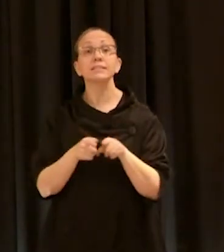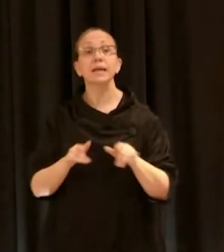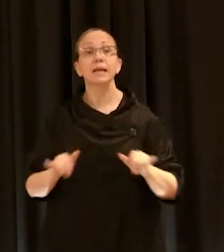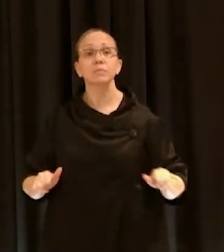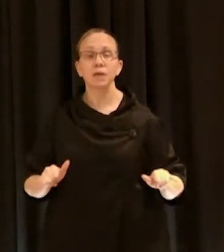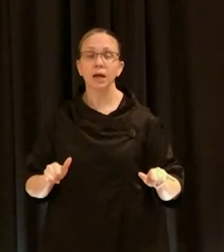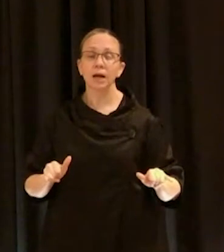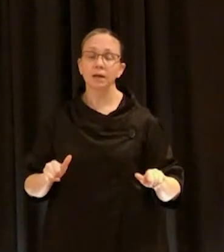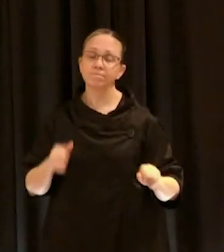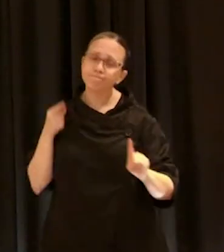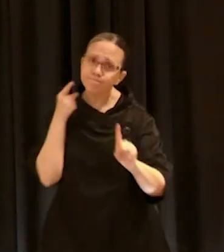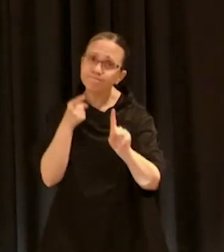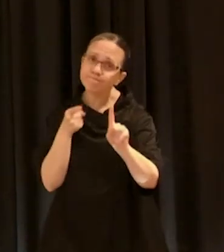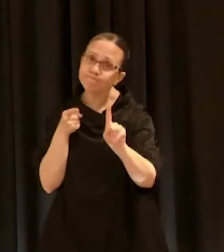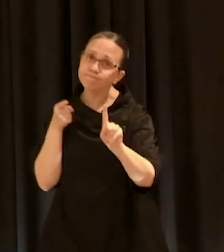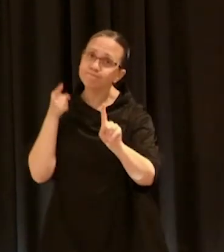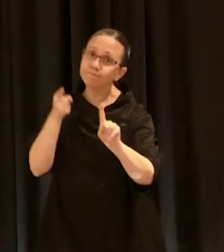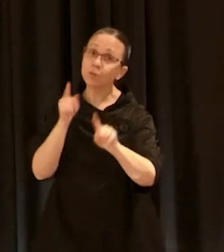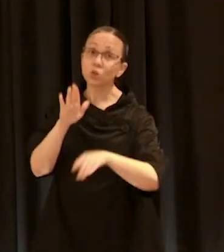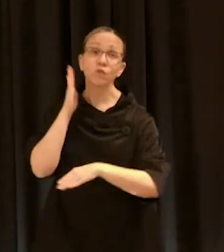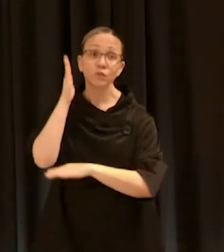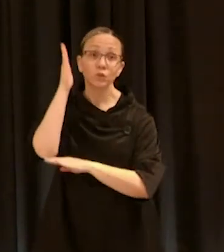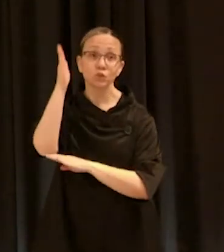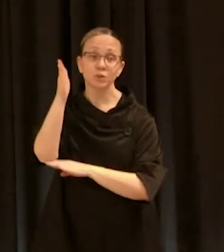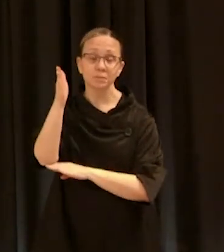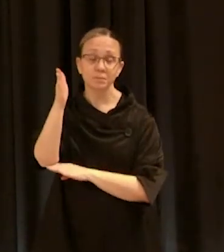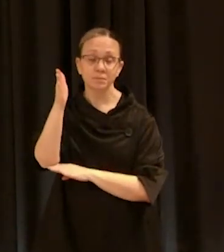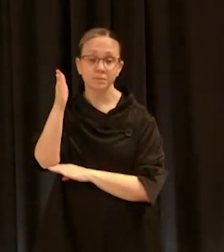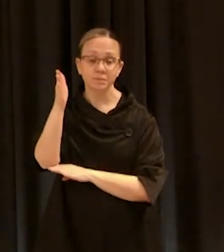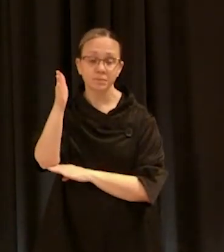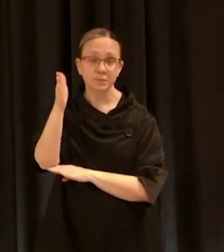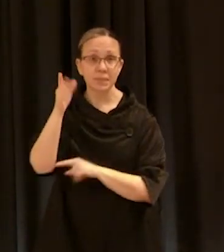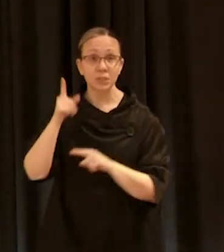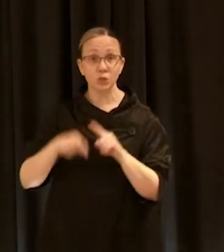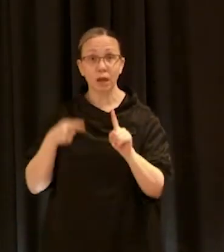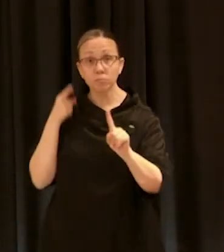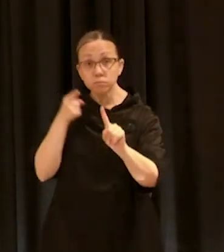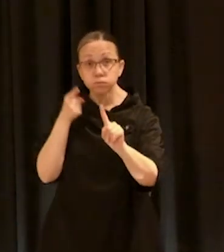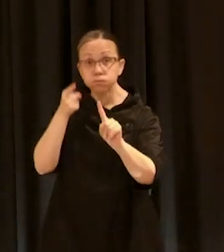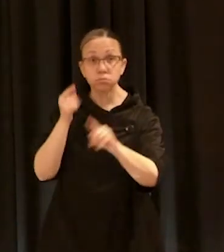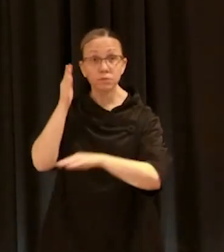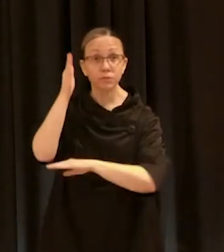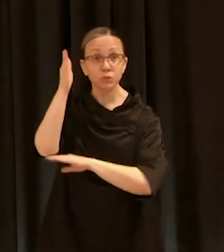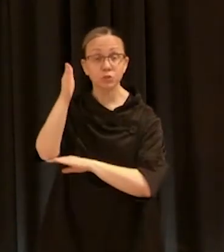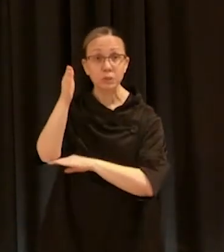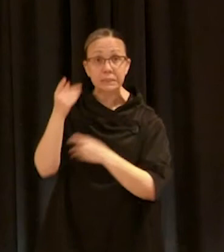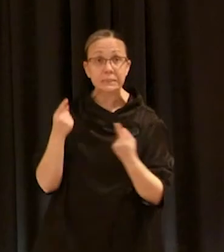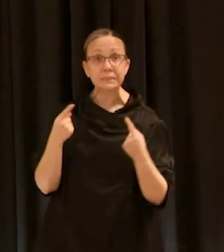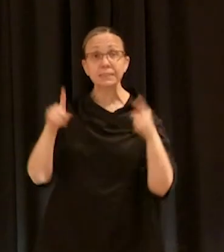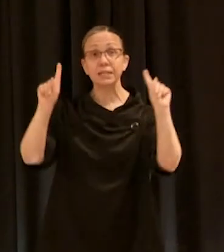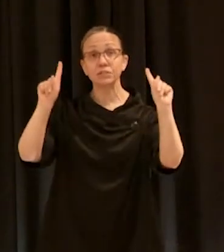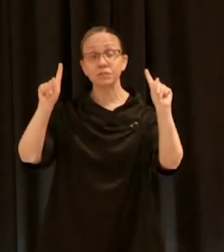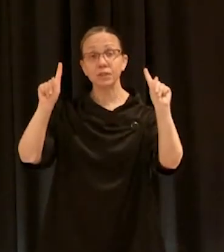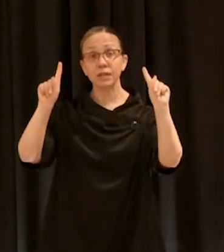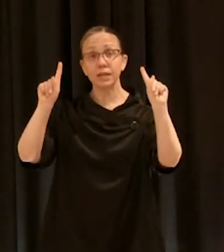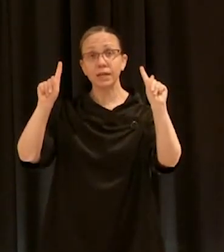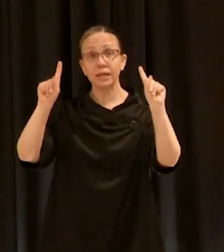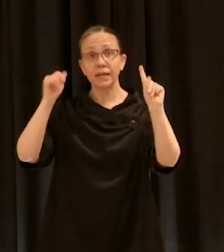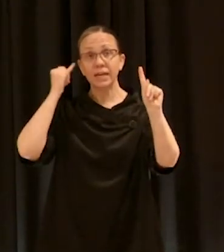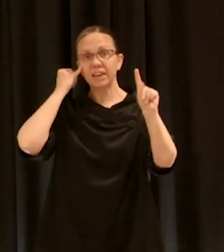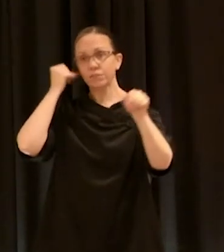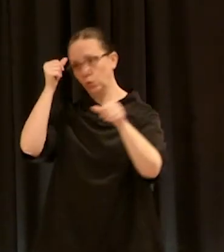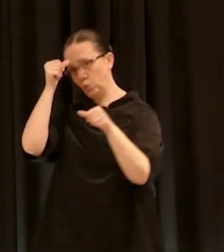time reaching toward the future. And you cannot reach toward the future successfully while